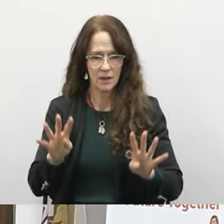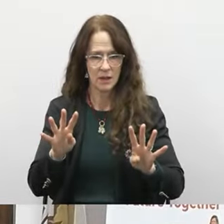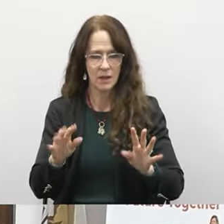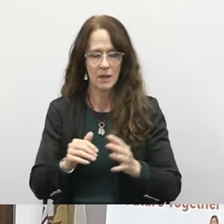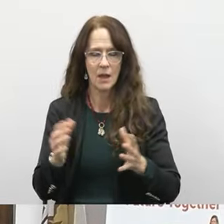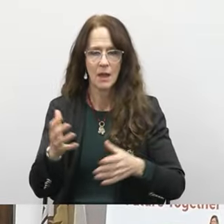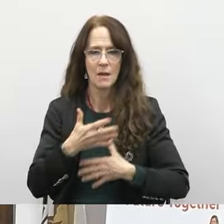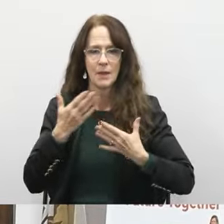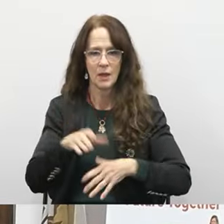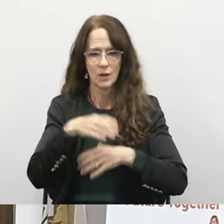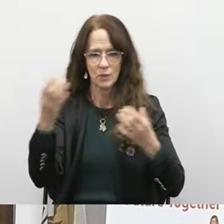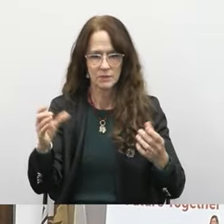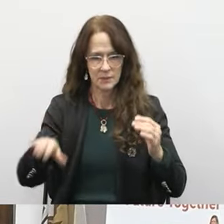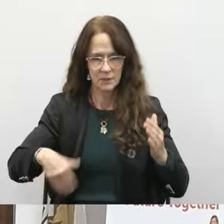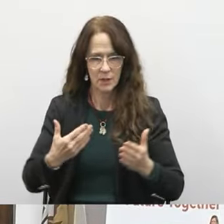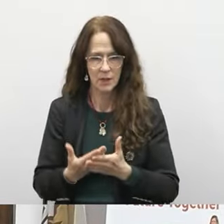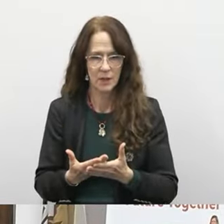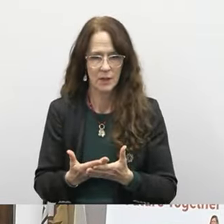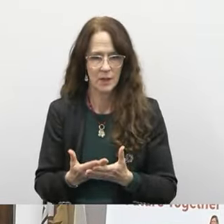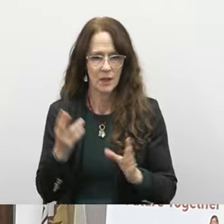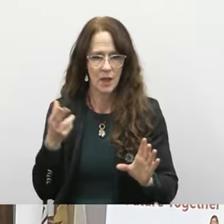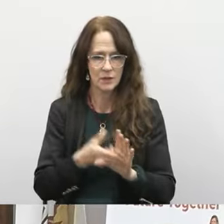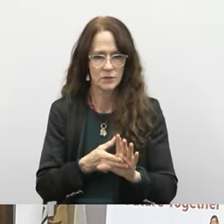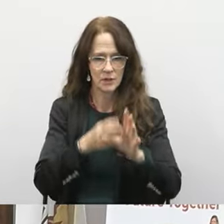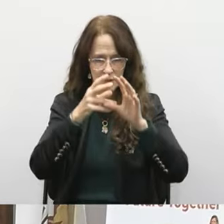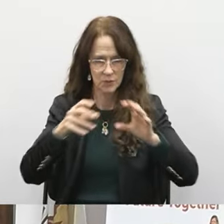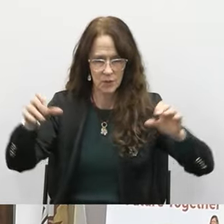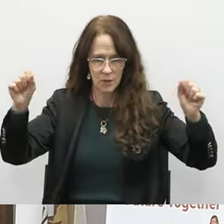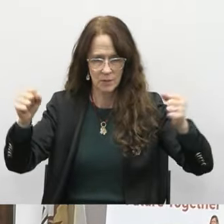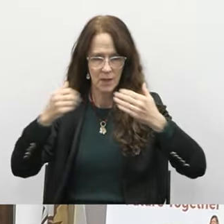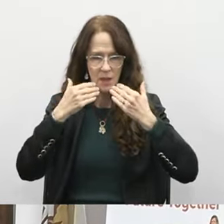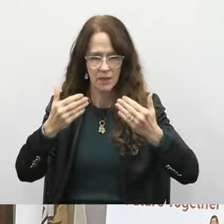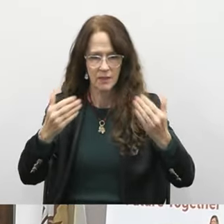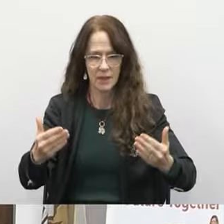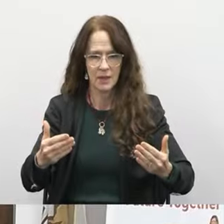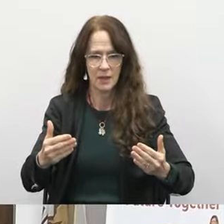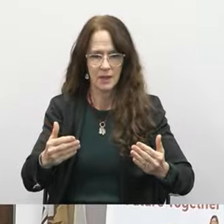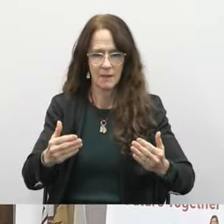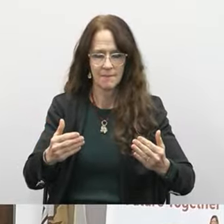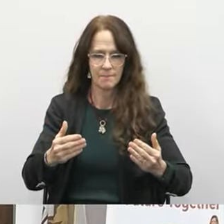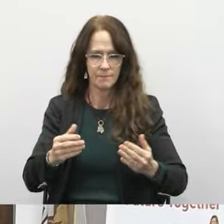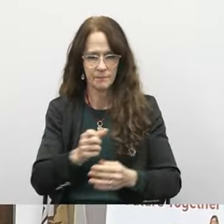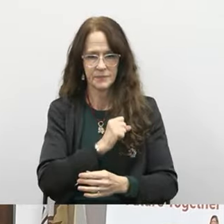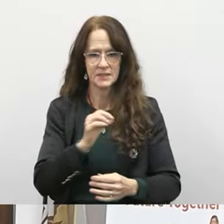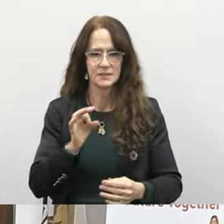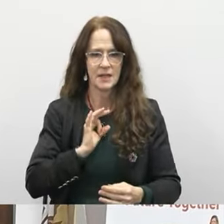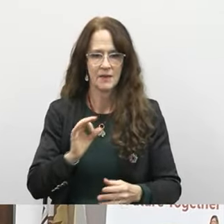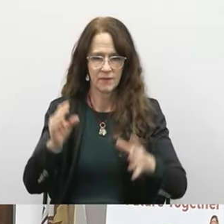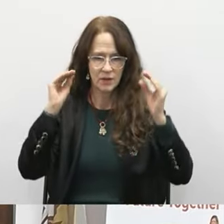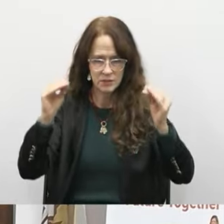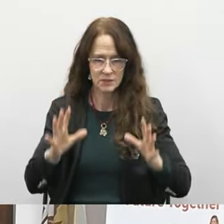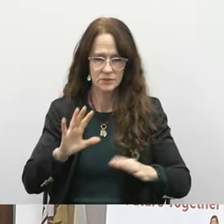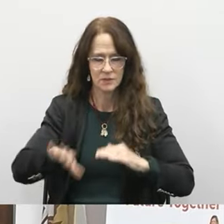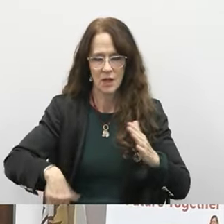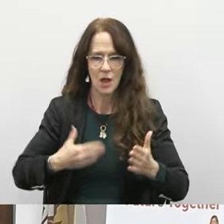Christmas to everyone, and I join our superintendent in thanking the staff, all our teachers, all